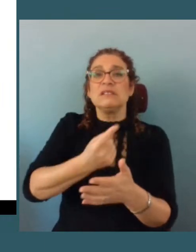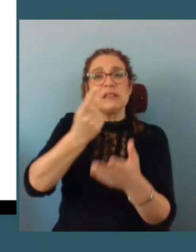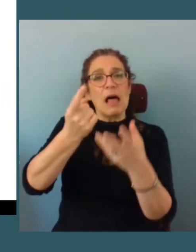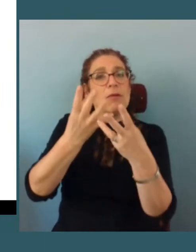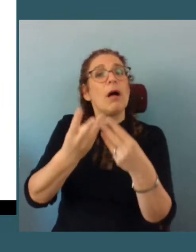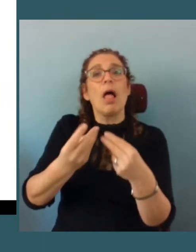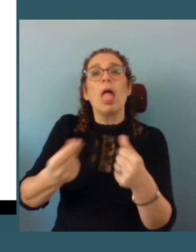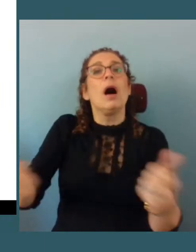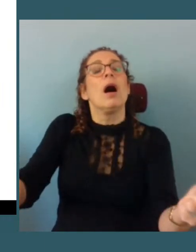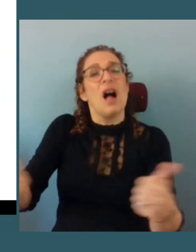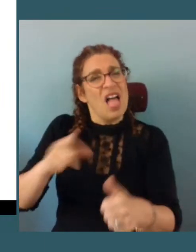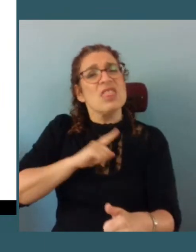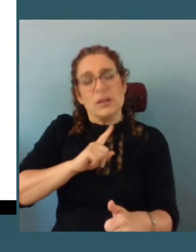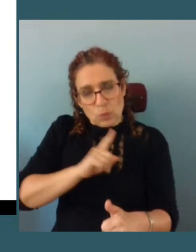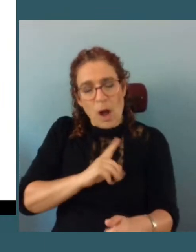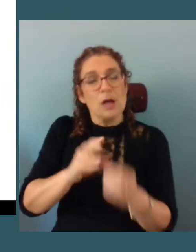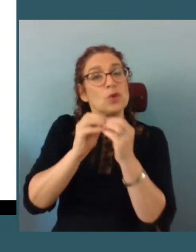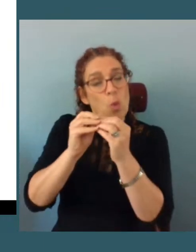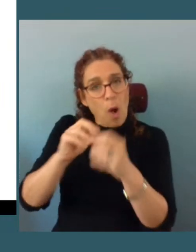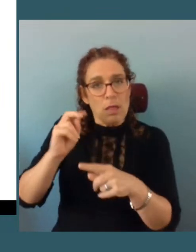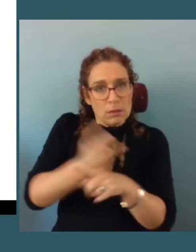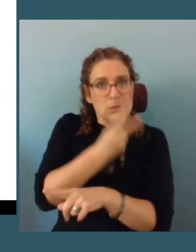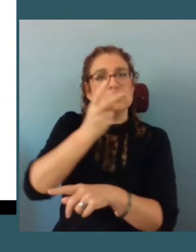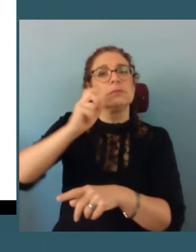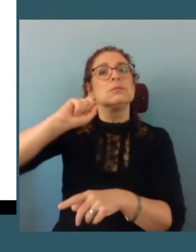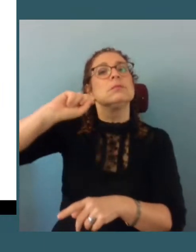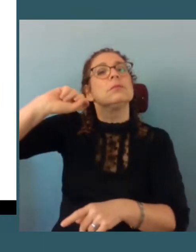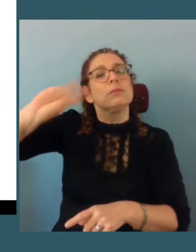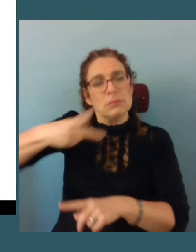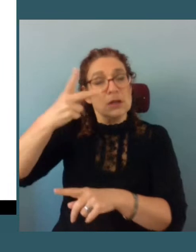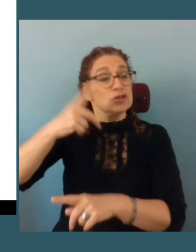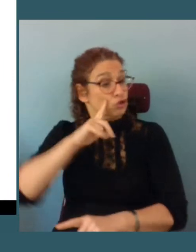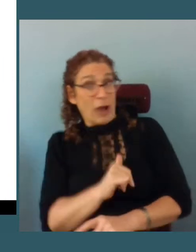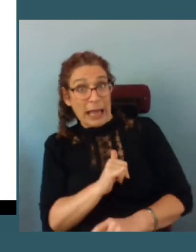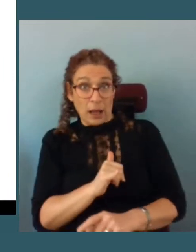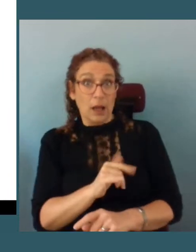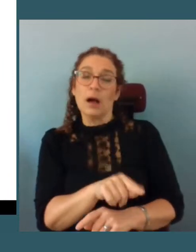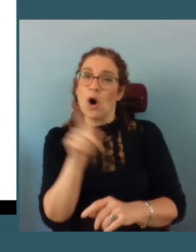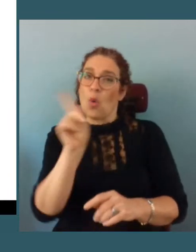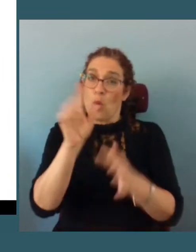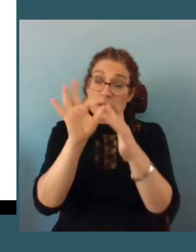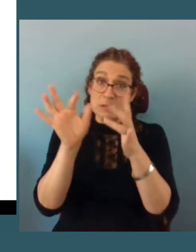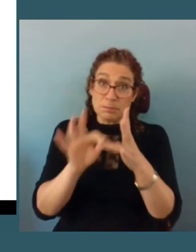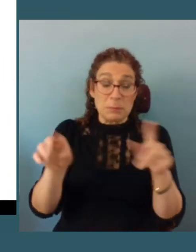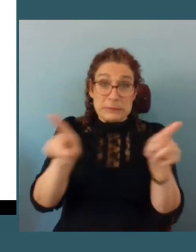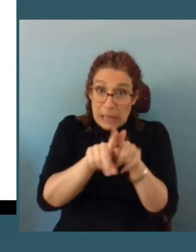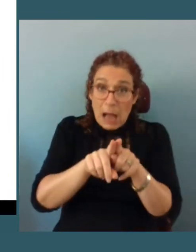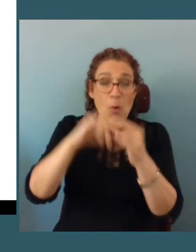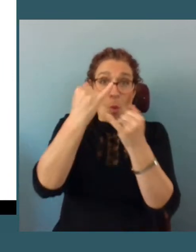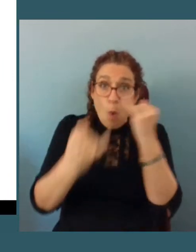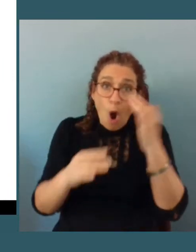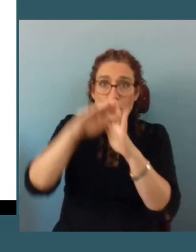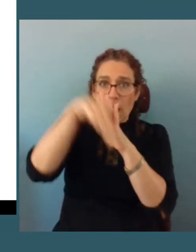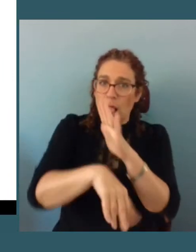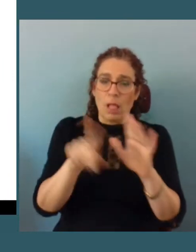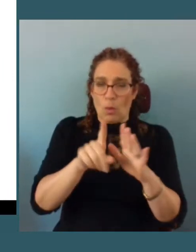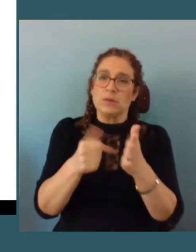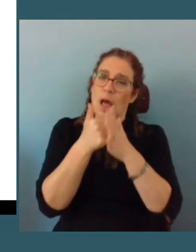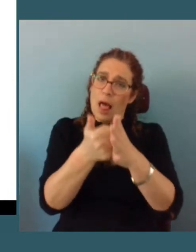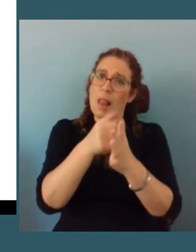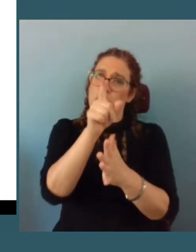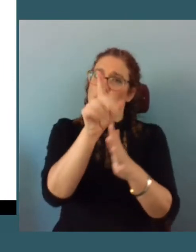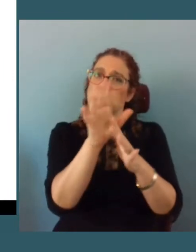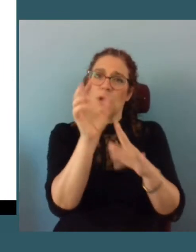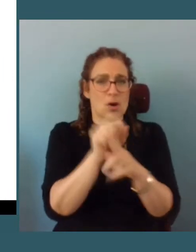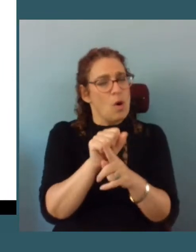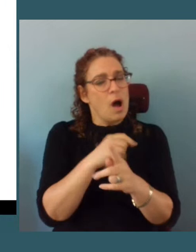to reintroduce the milk to check symptoms are getting worse again to make your diagnosis. I really would emphasize that.